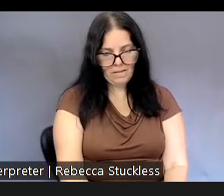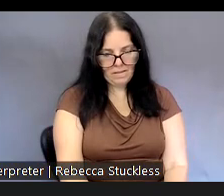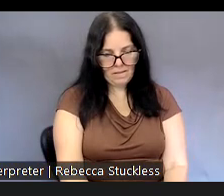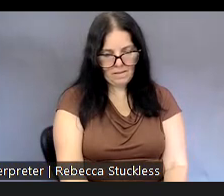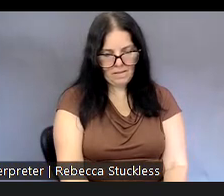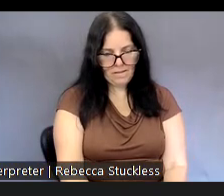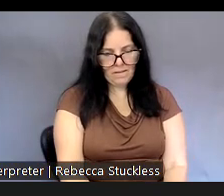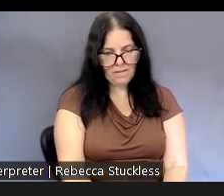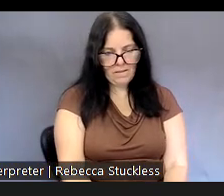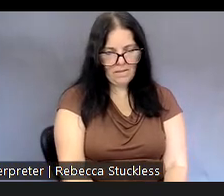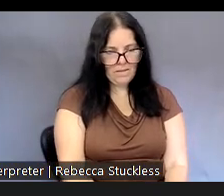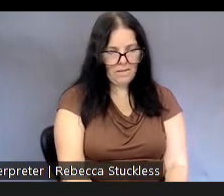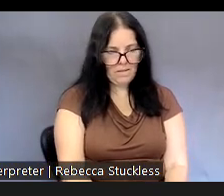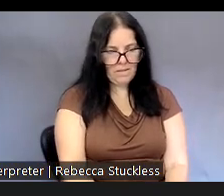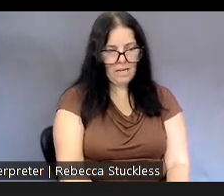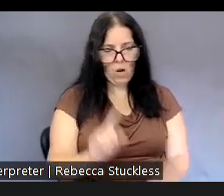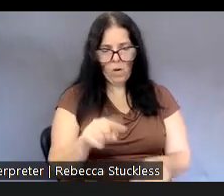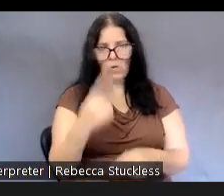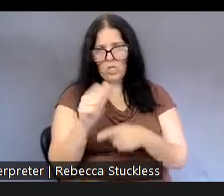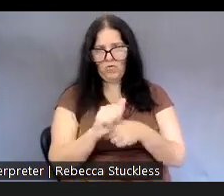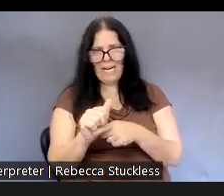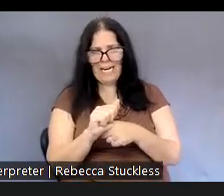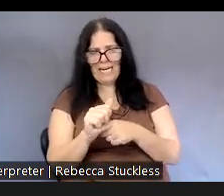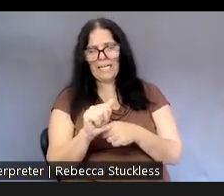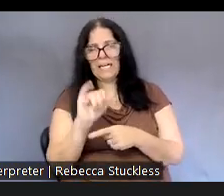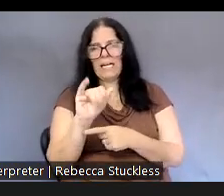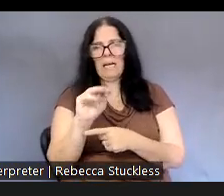ago. The presenter